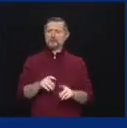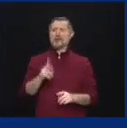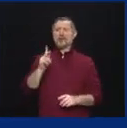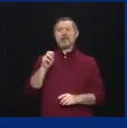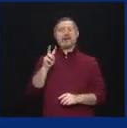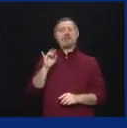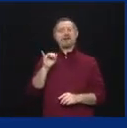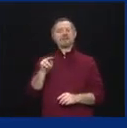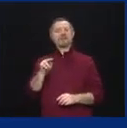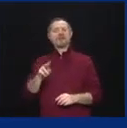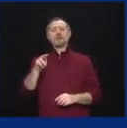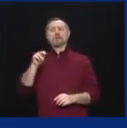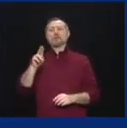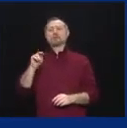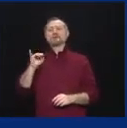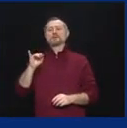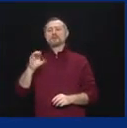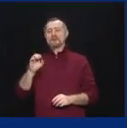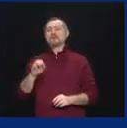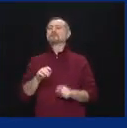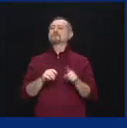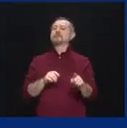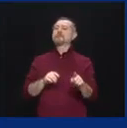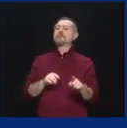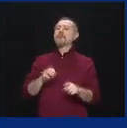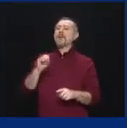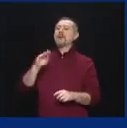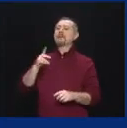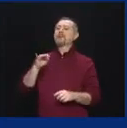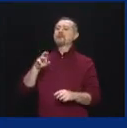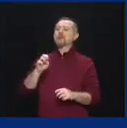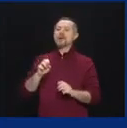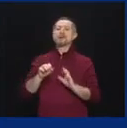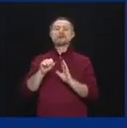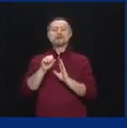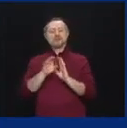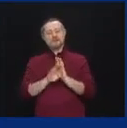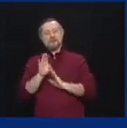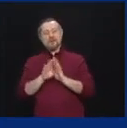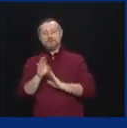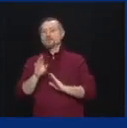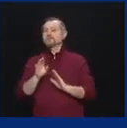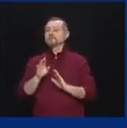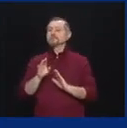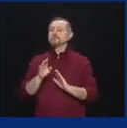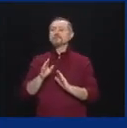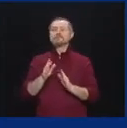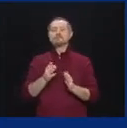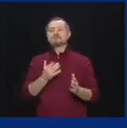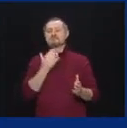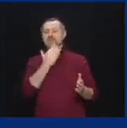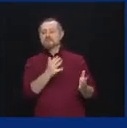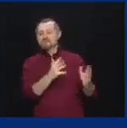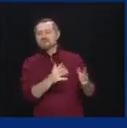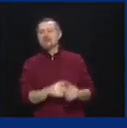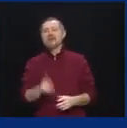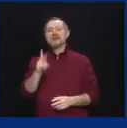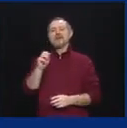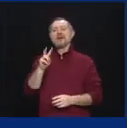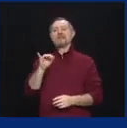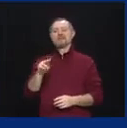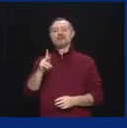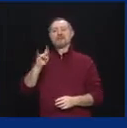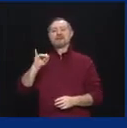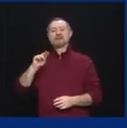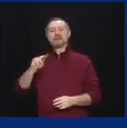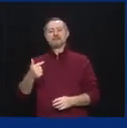deputy commissioner of Empire State Development. Kevin is here with his family. Good to see you, Kevin. And Kevin King, the Deputy Secretary to the Governor for Agriculture